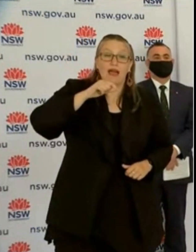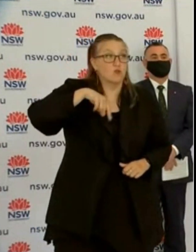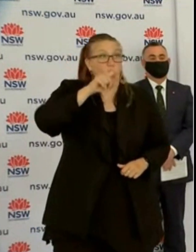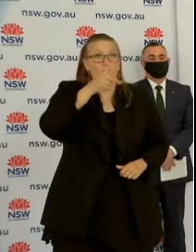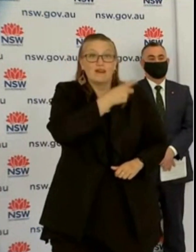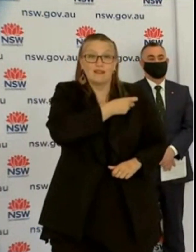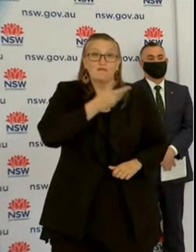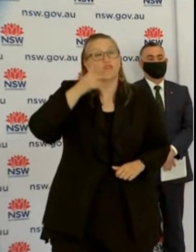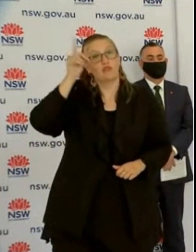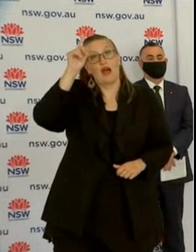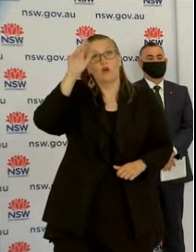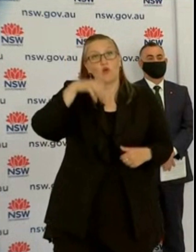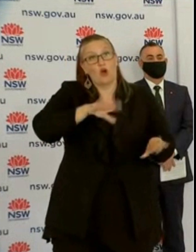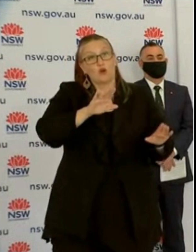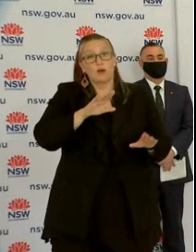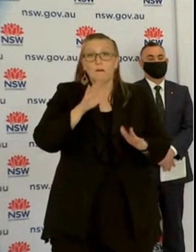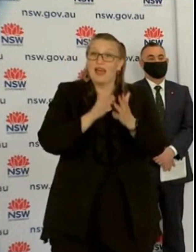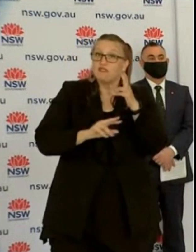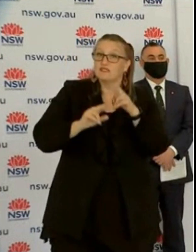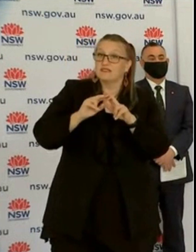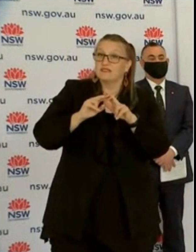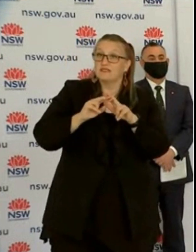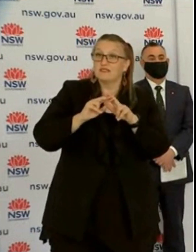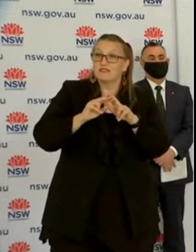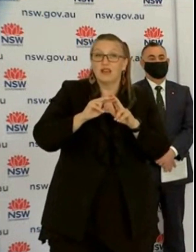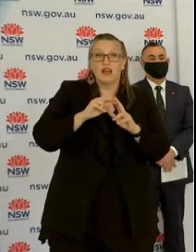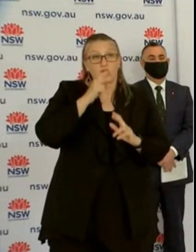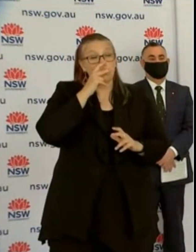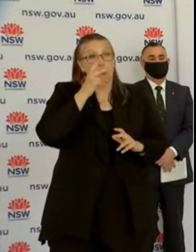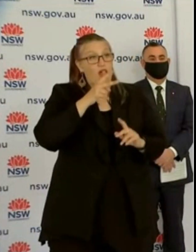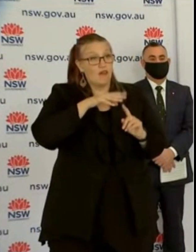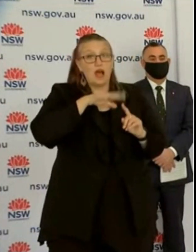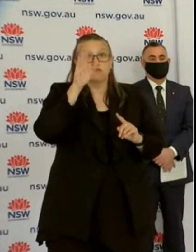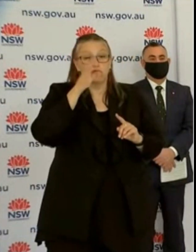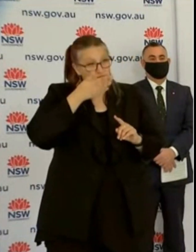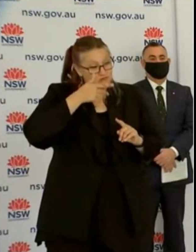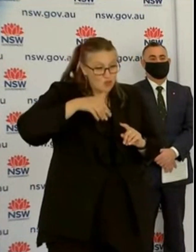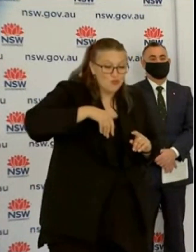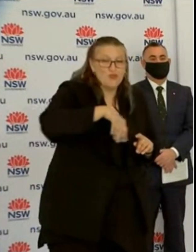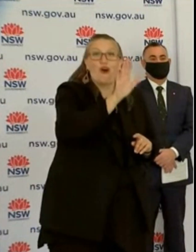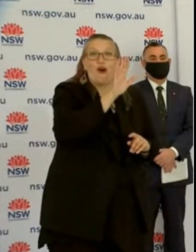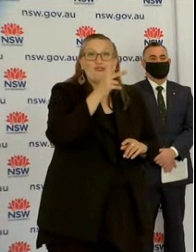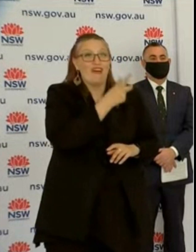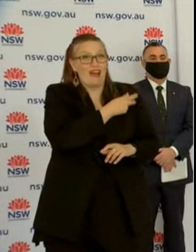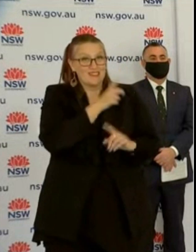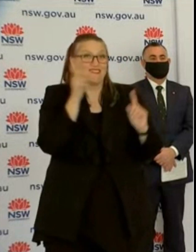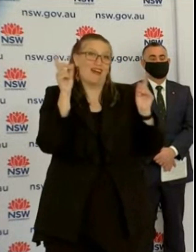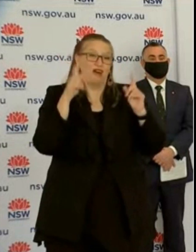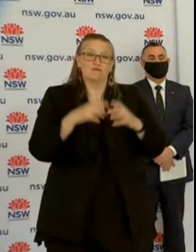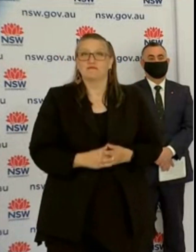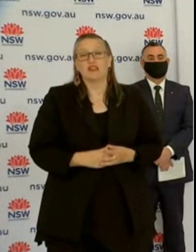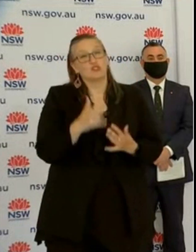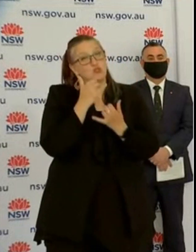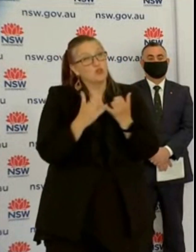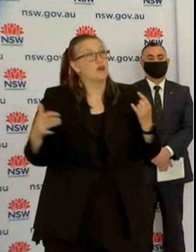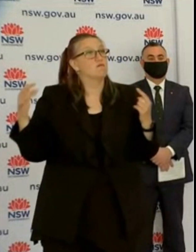be vaccinated. Parents, young people, and even teenagers now from the age of 12, vaccine is available. This is